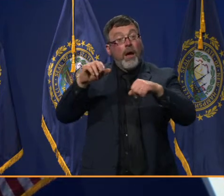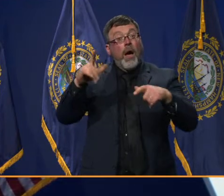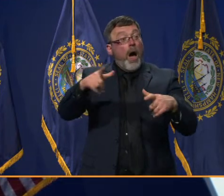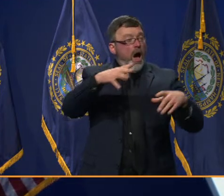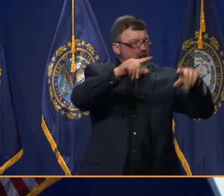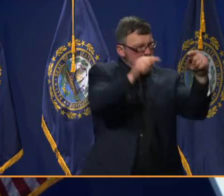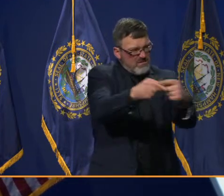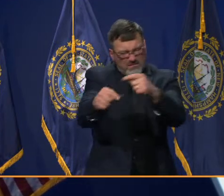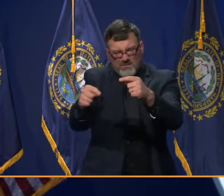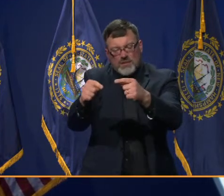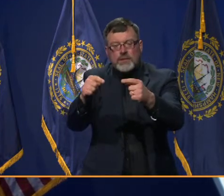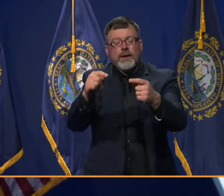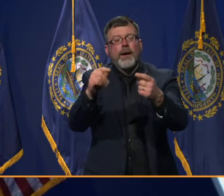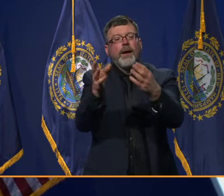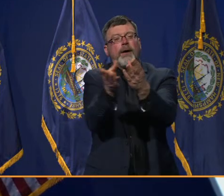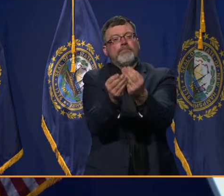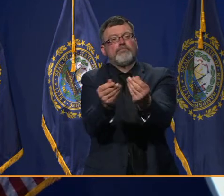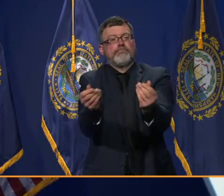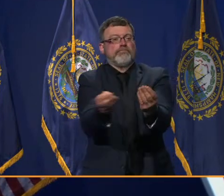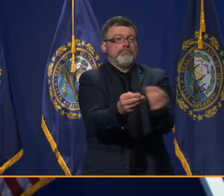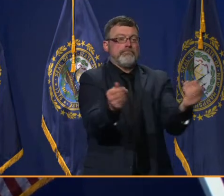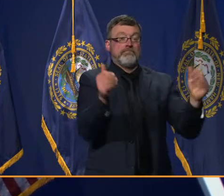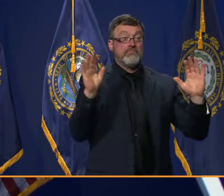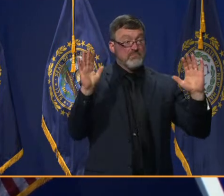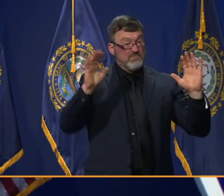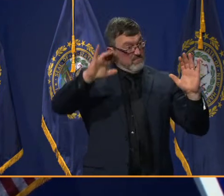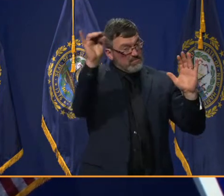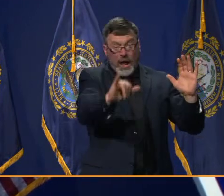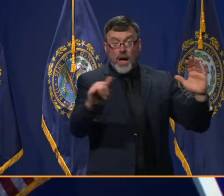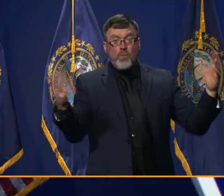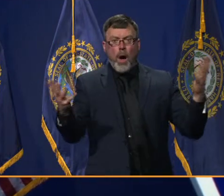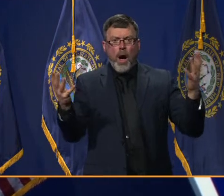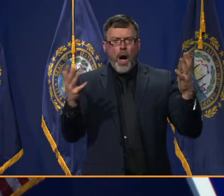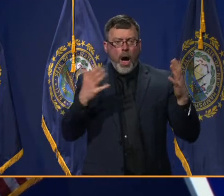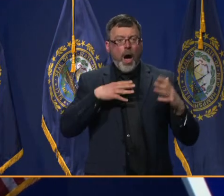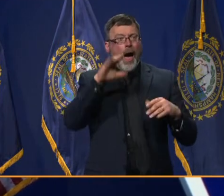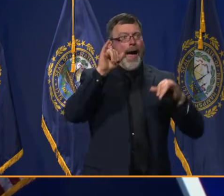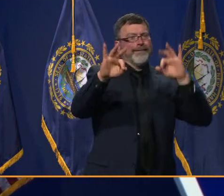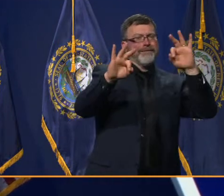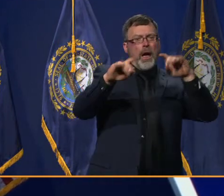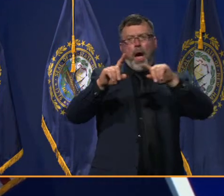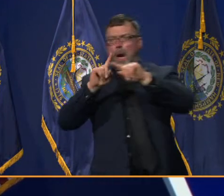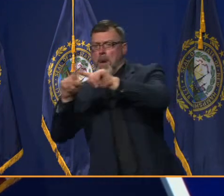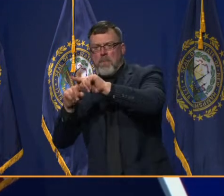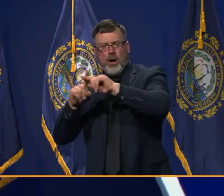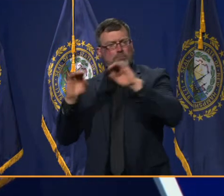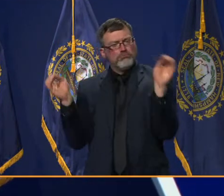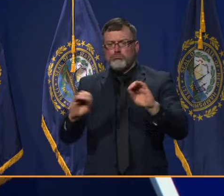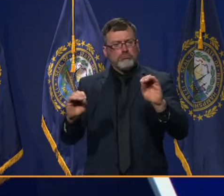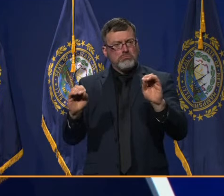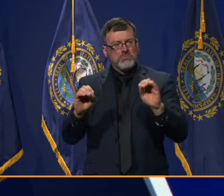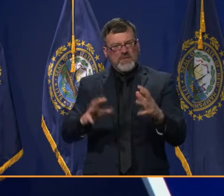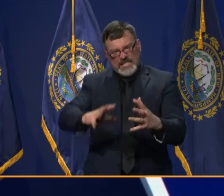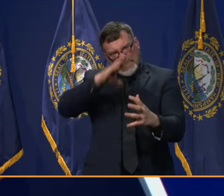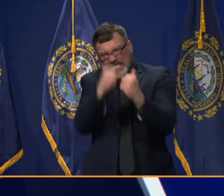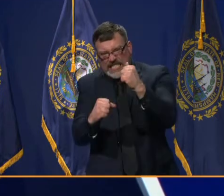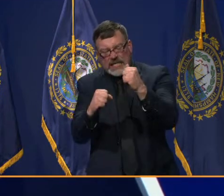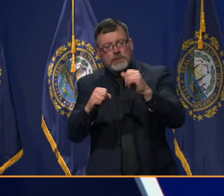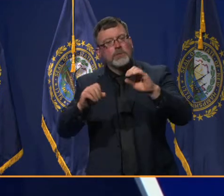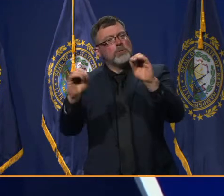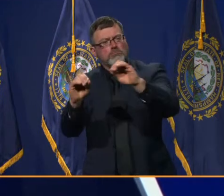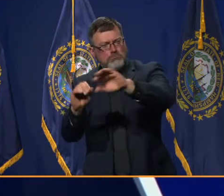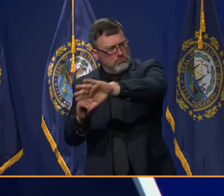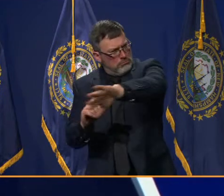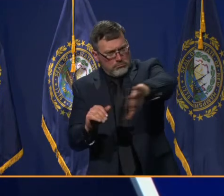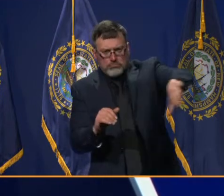That's it. Without conditions or exception, malice towards none, charity for all. It's well within our ability to live